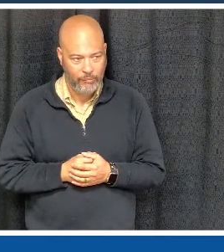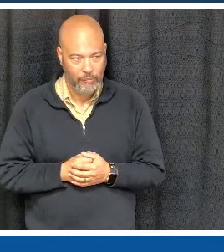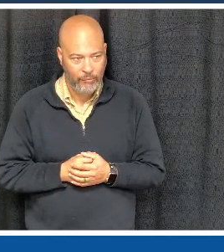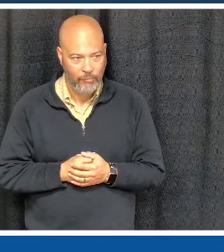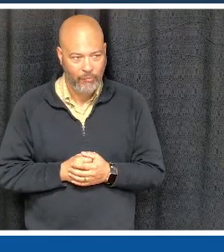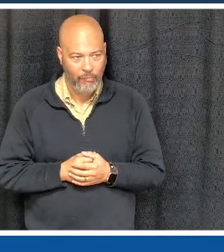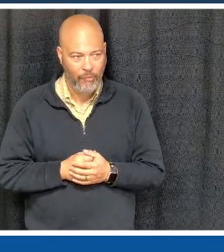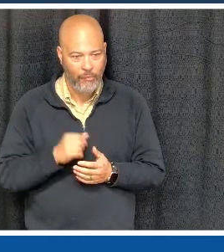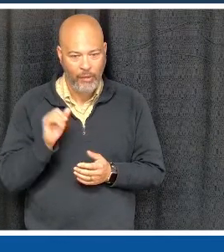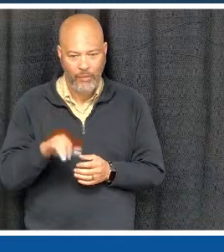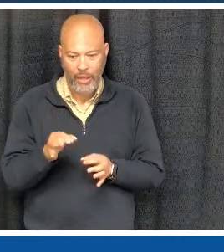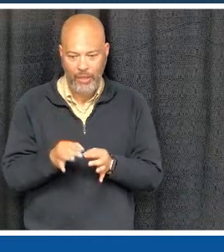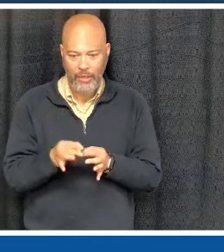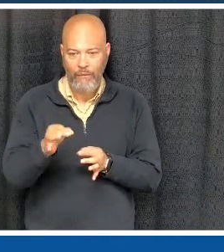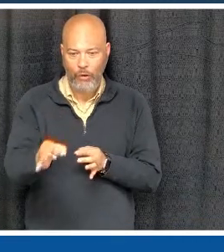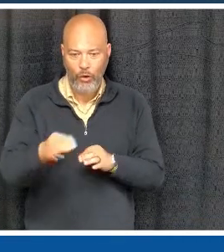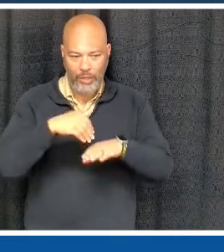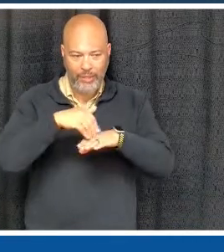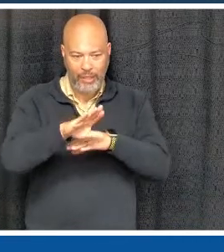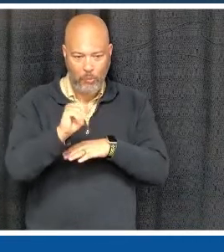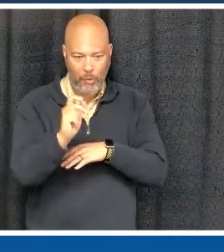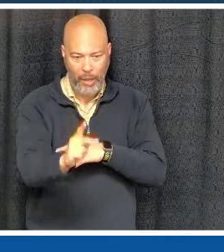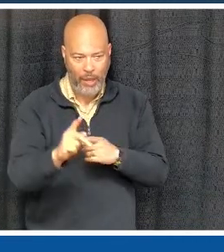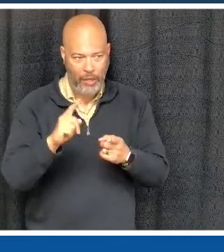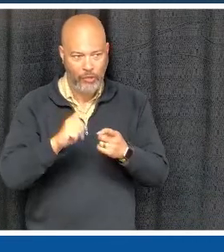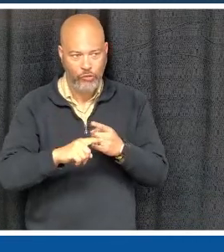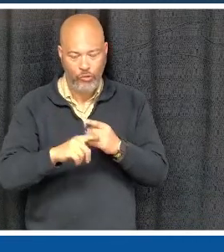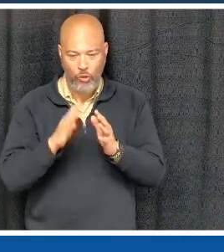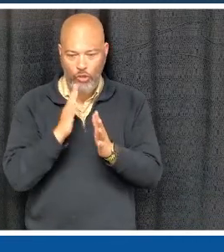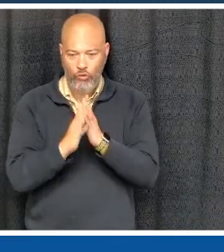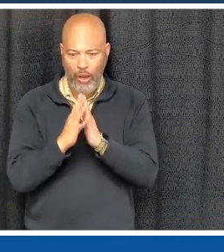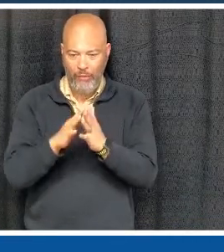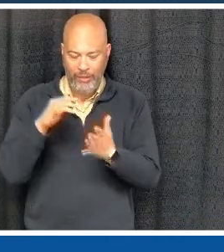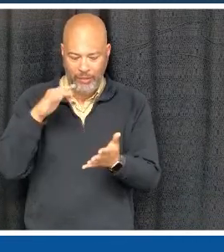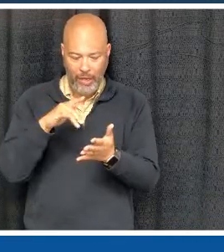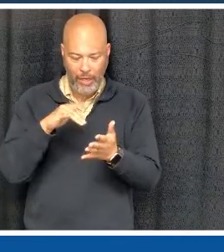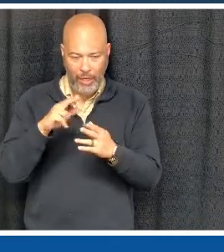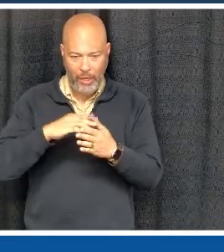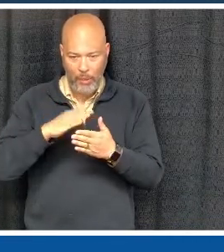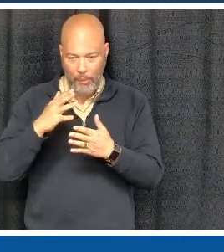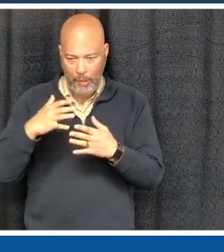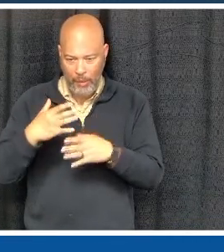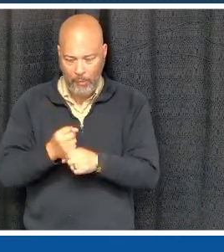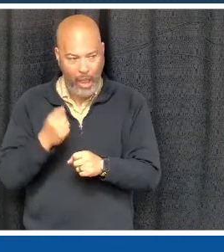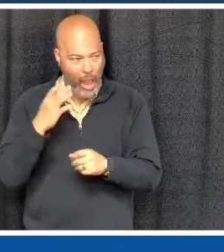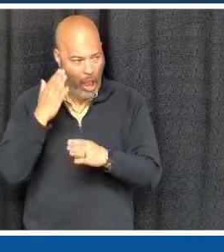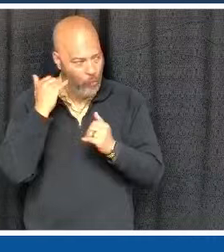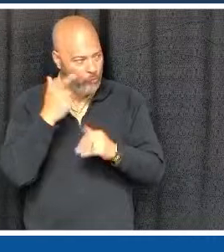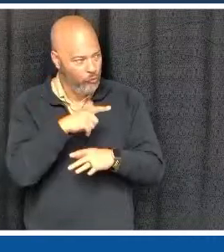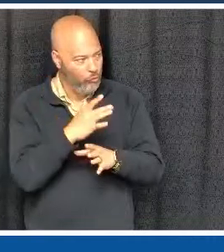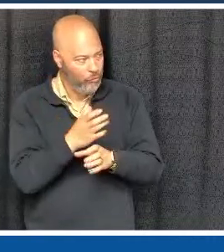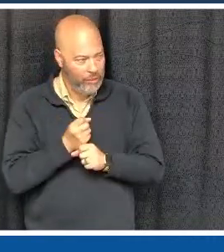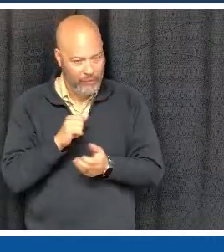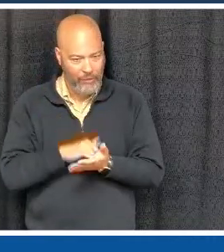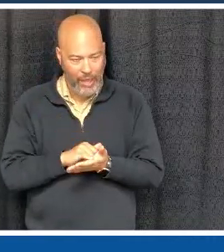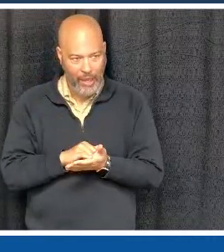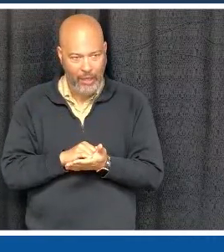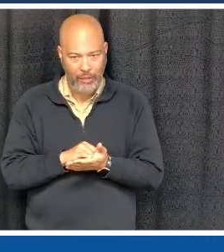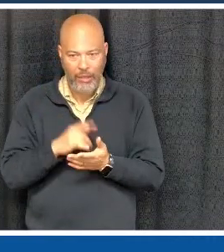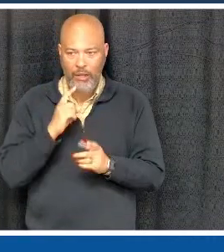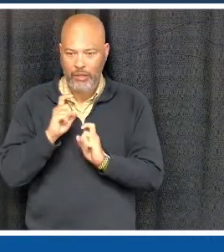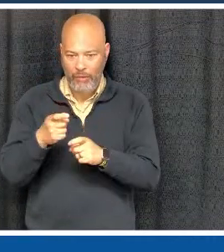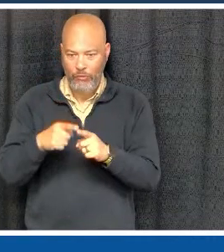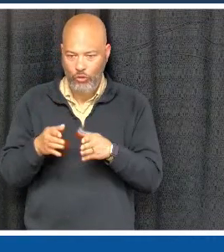This was deferred and sent back to have a traffic study completed. I trust that you've all received that. It was given to the